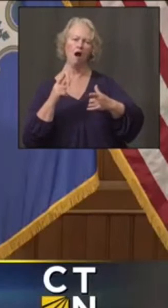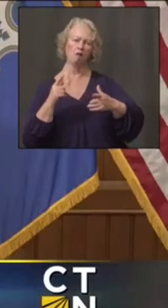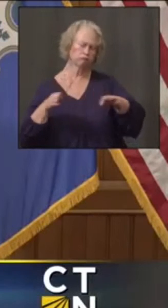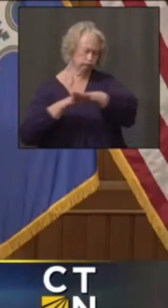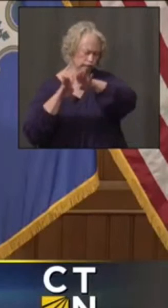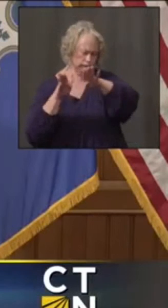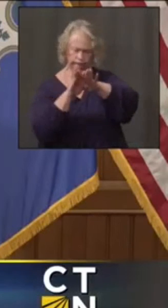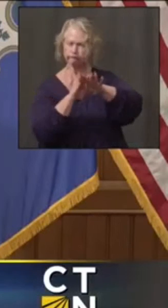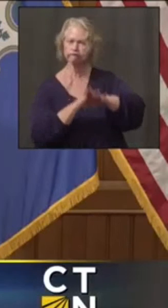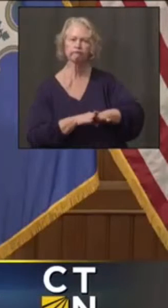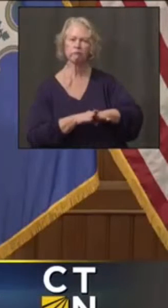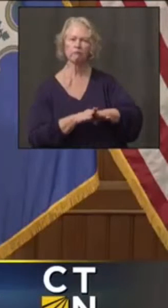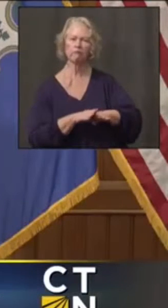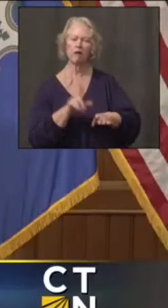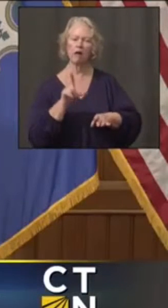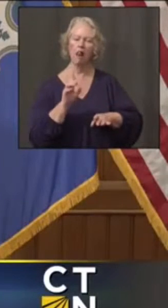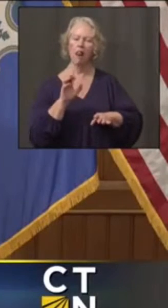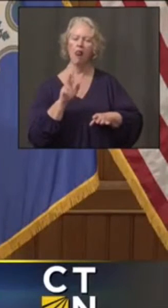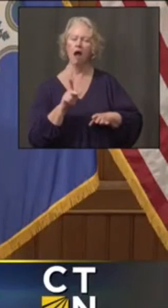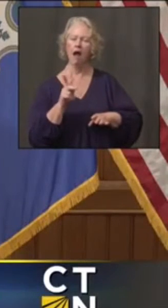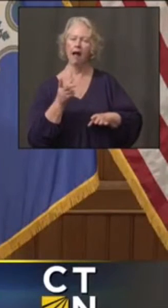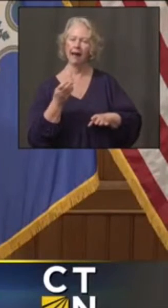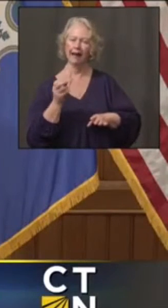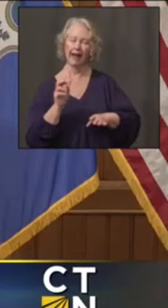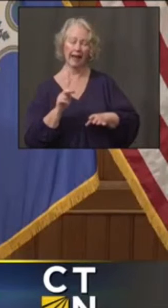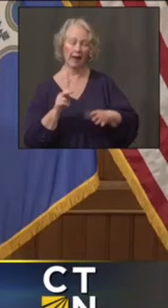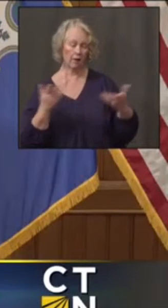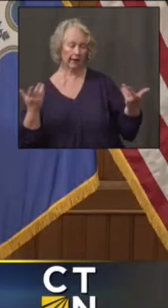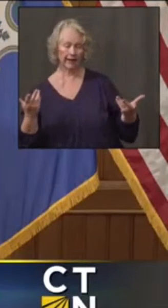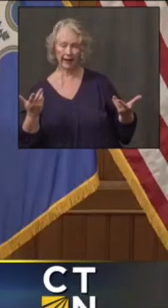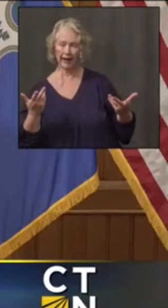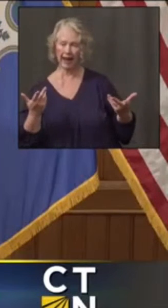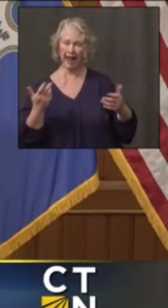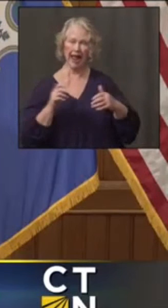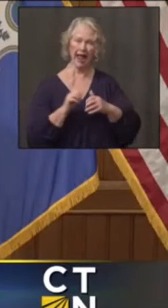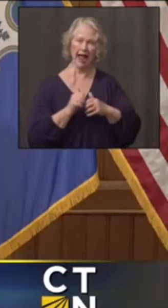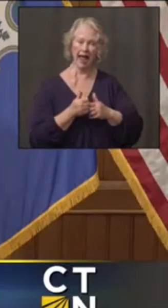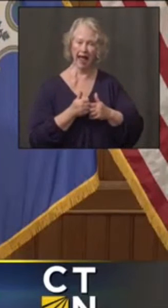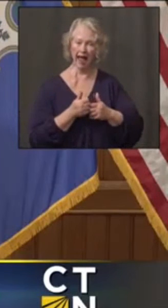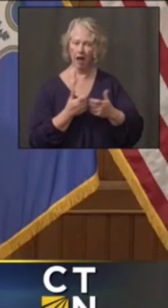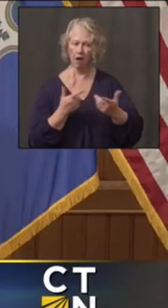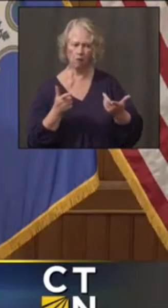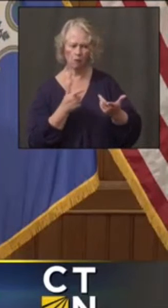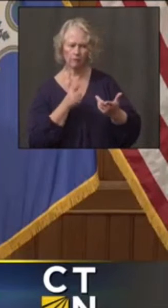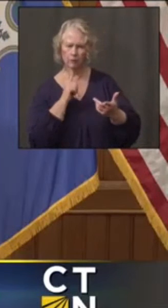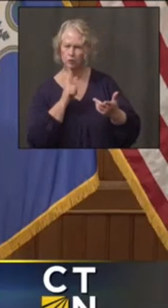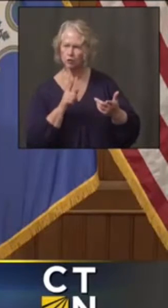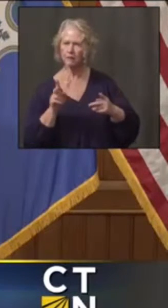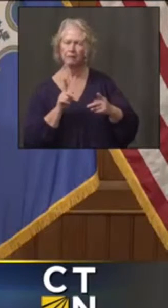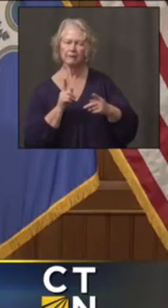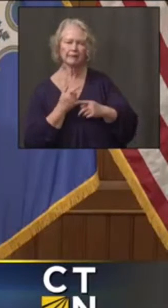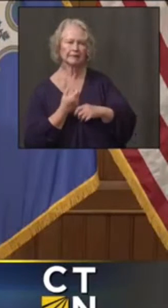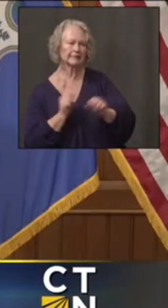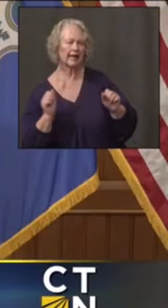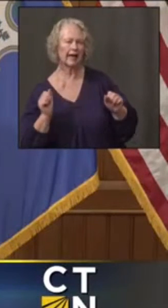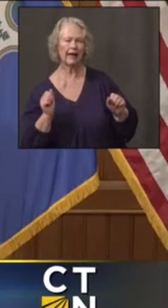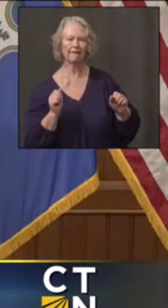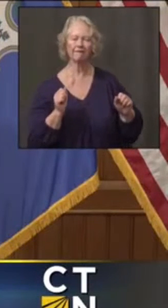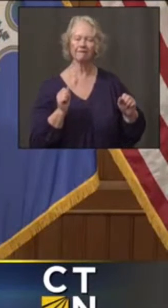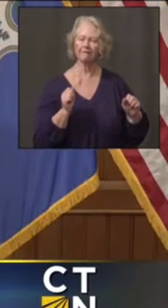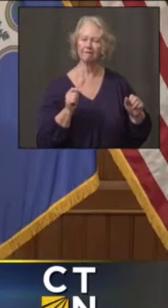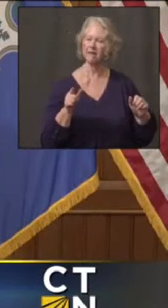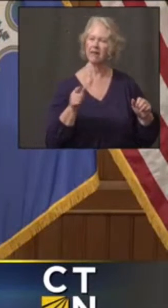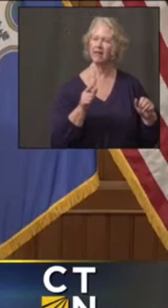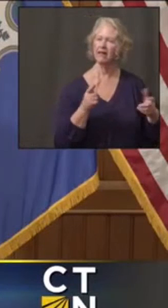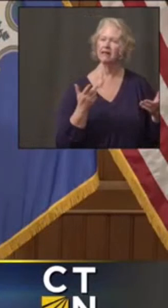you assure that the public is safe when there are doubts of pockets in the public? And what are your thoughts on these protests in